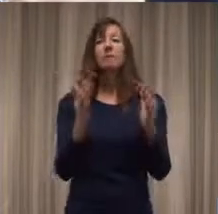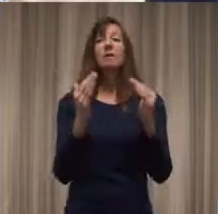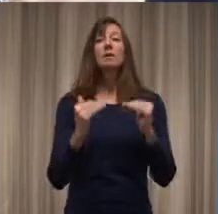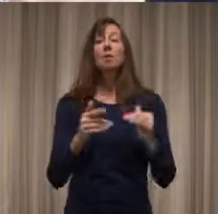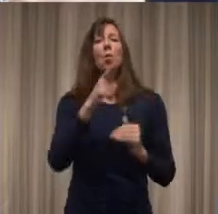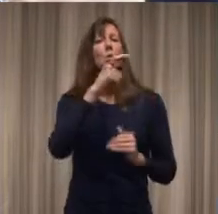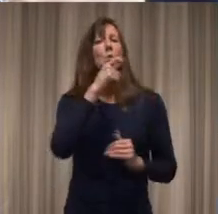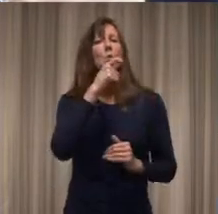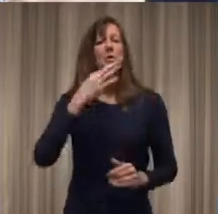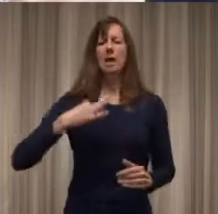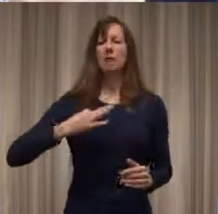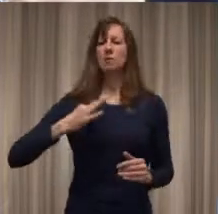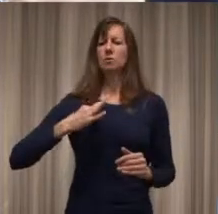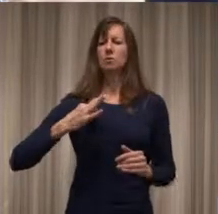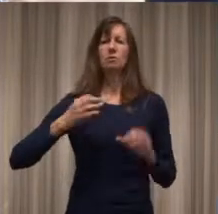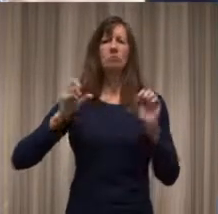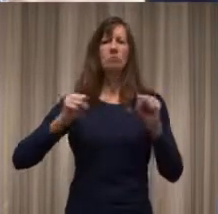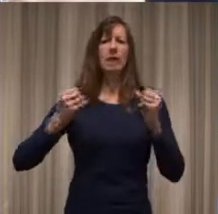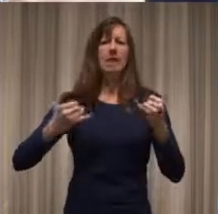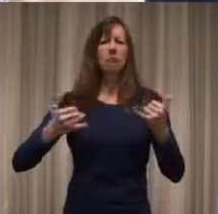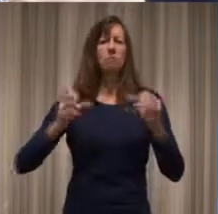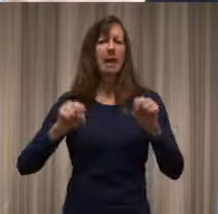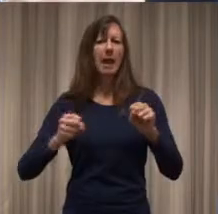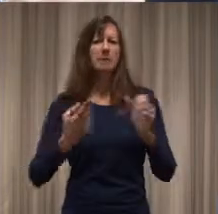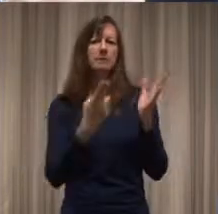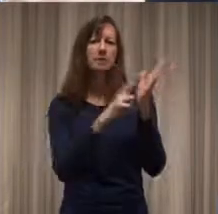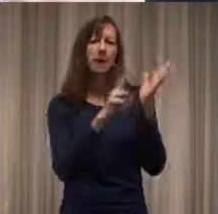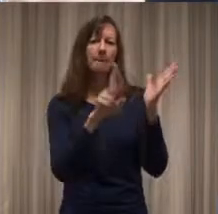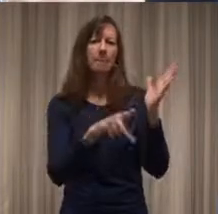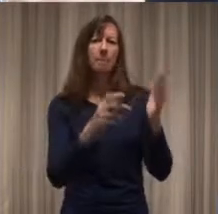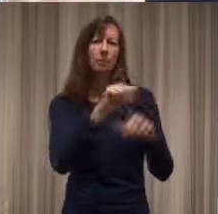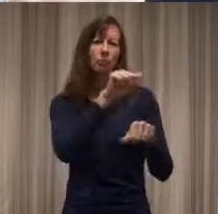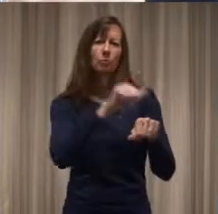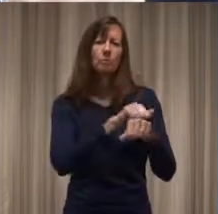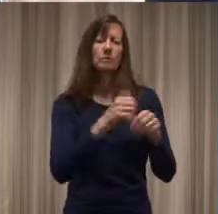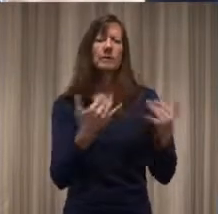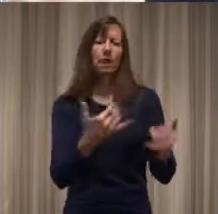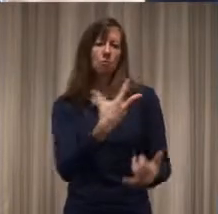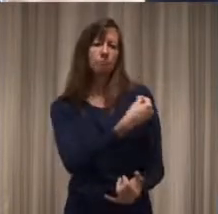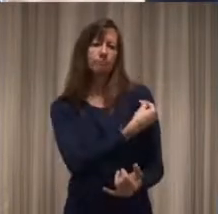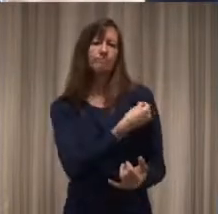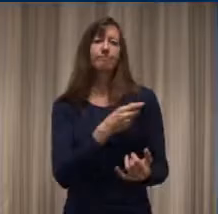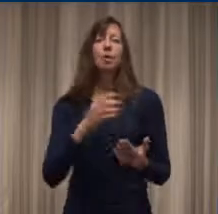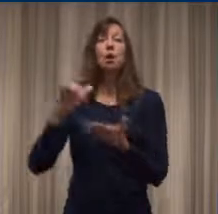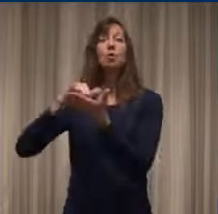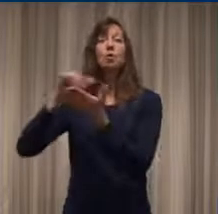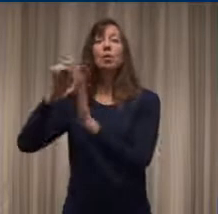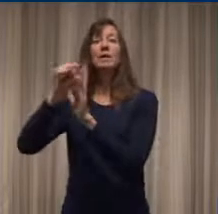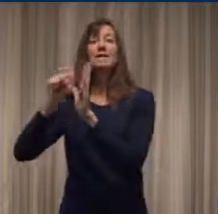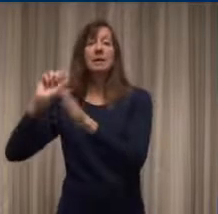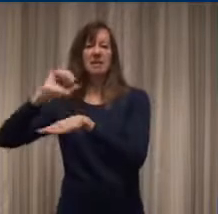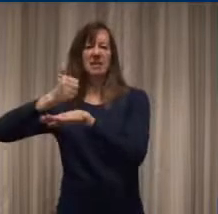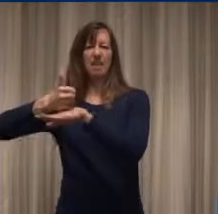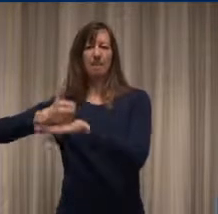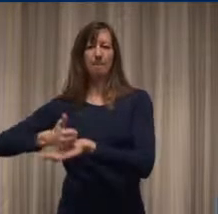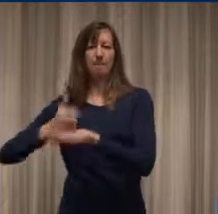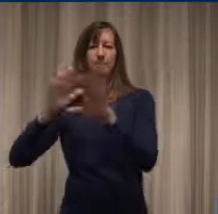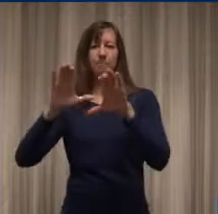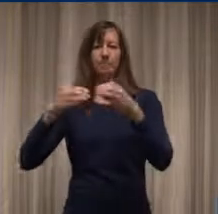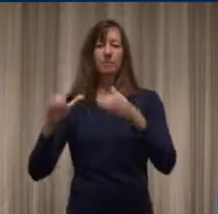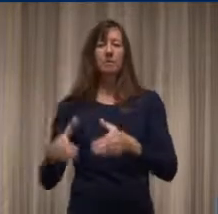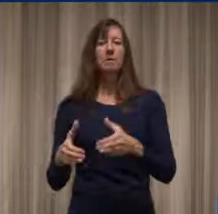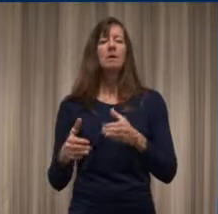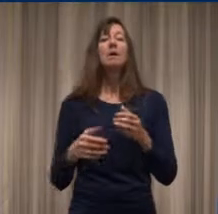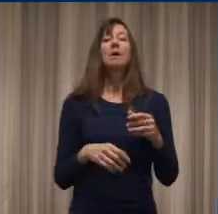are set by New York State Health Department. The first phase is phase 1A. We've talked about